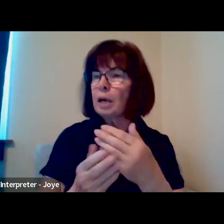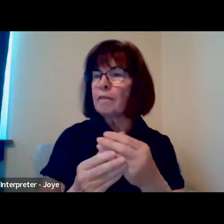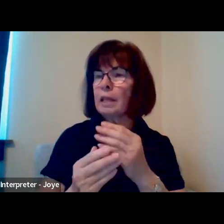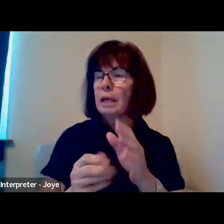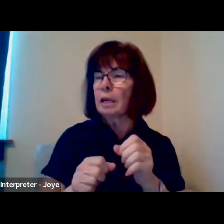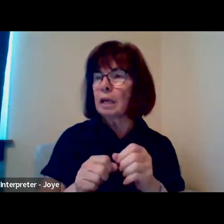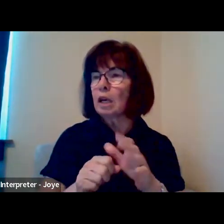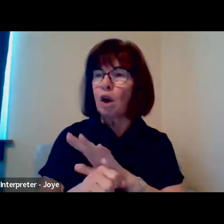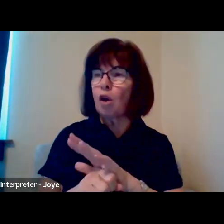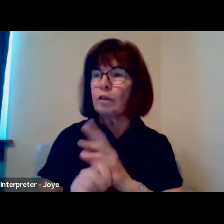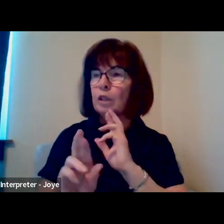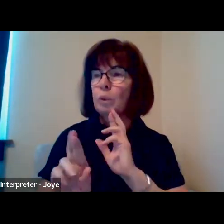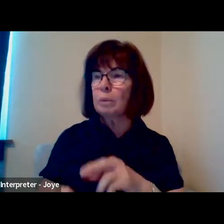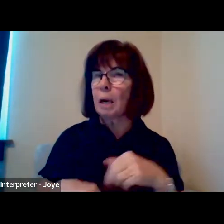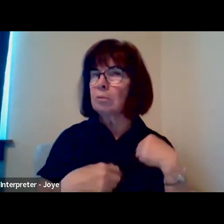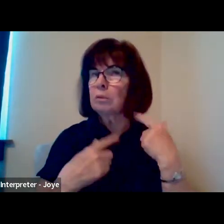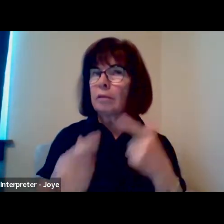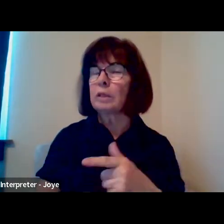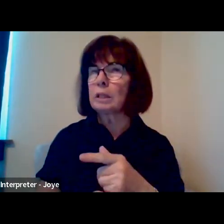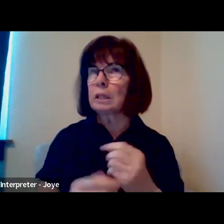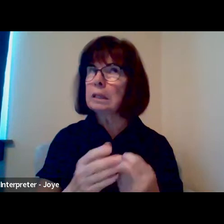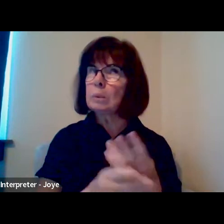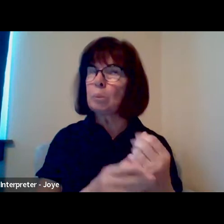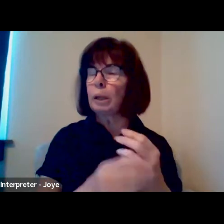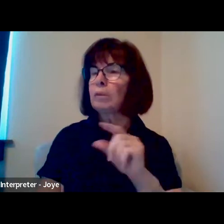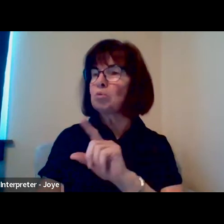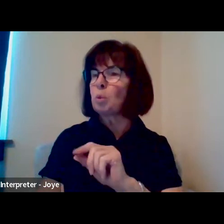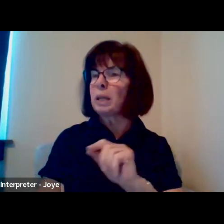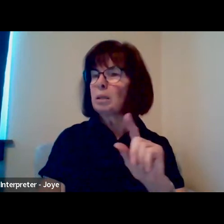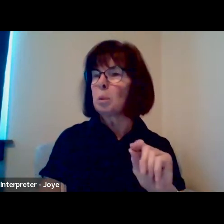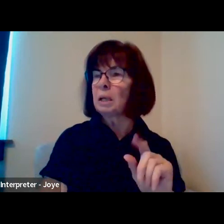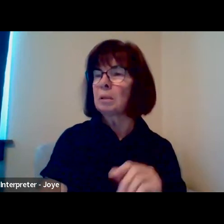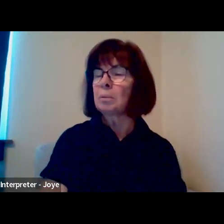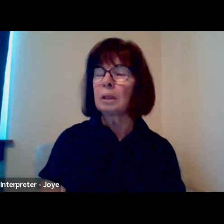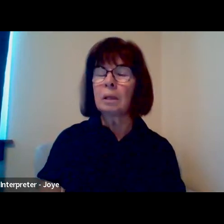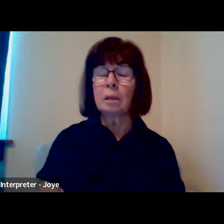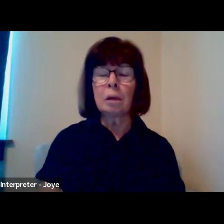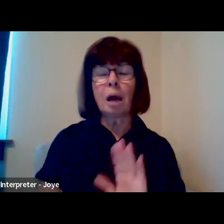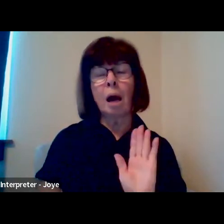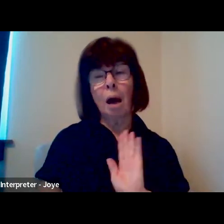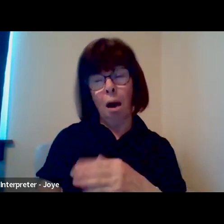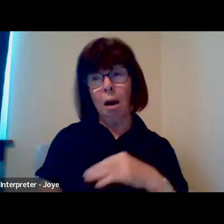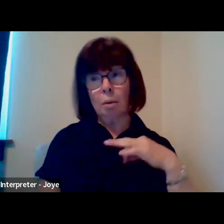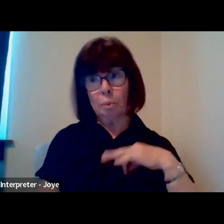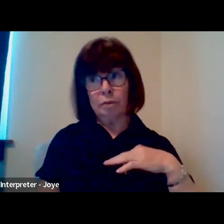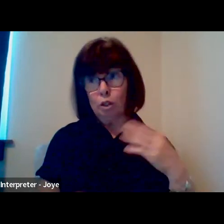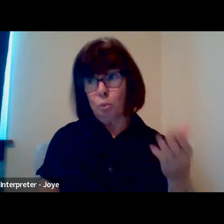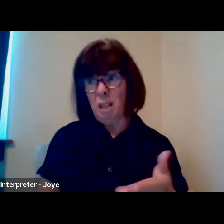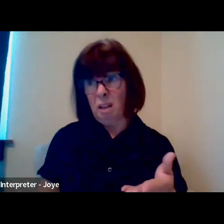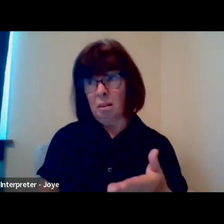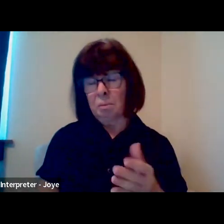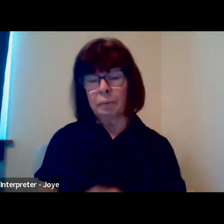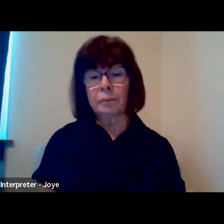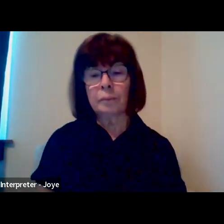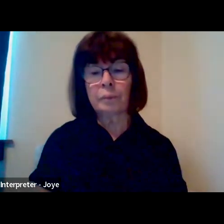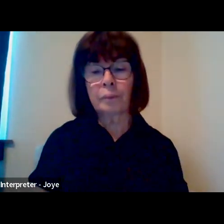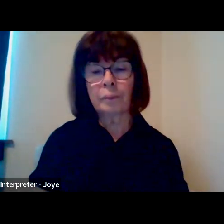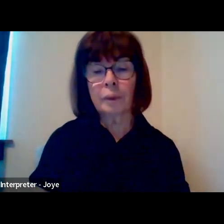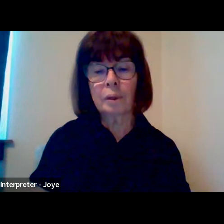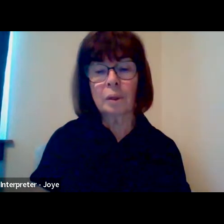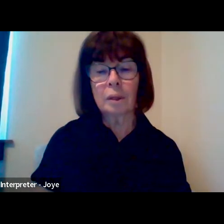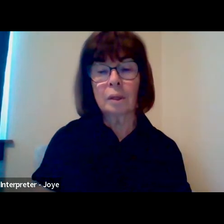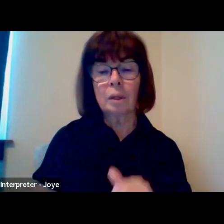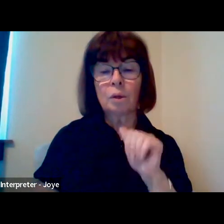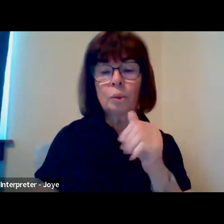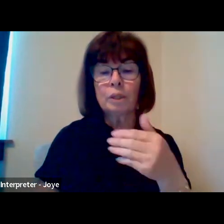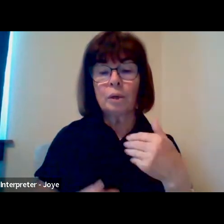2020. It's a privilege to be here with you. Do we want to just, we don't have a whole lot of